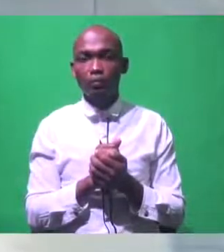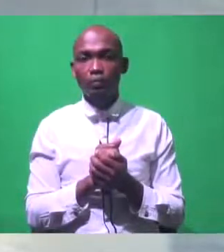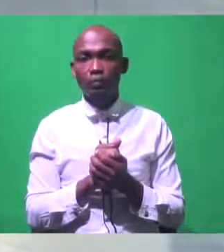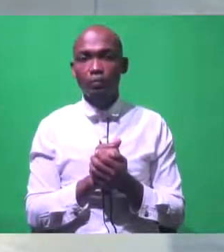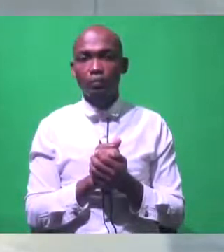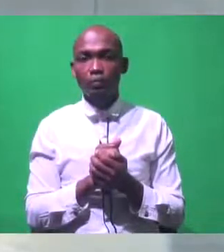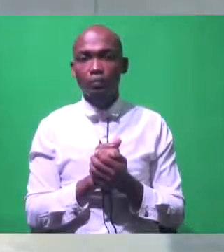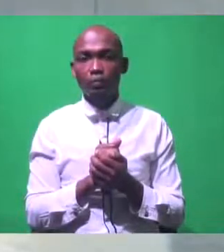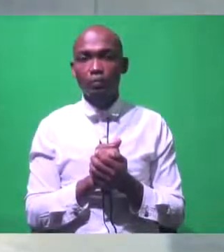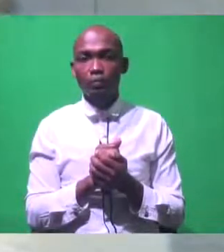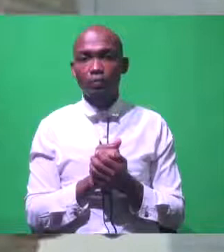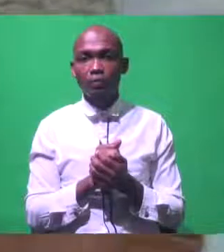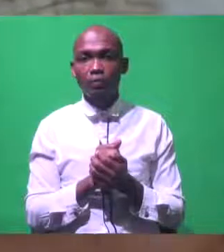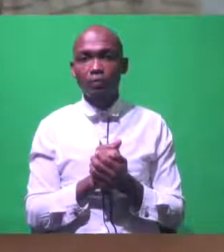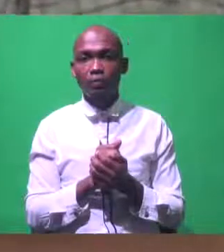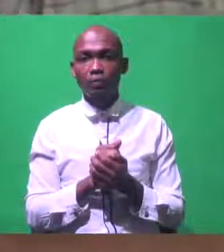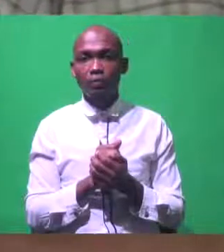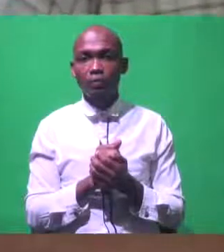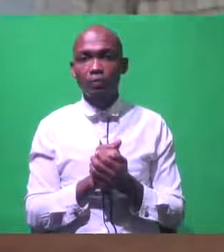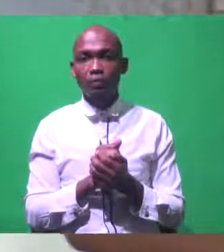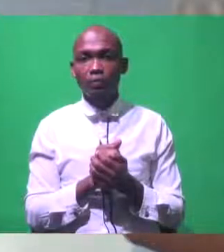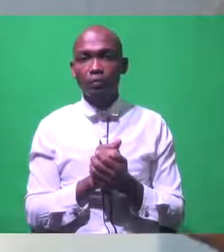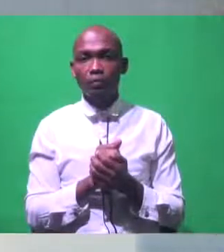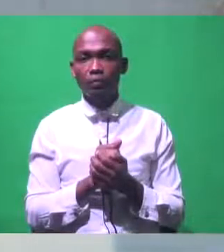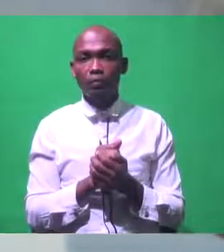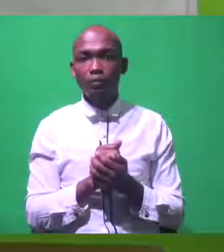It was taught in foreign languages.